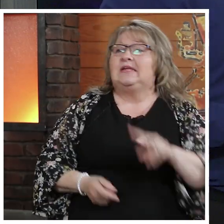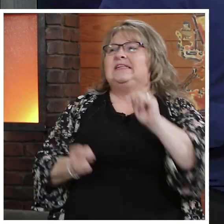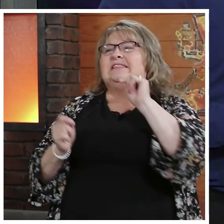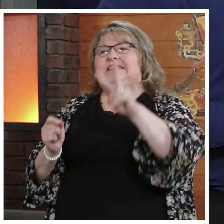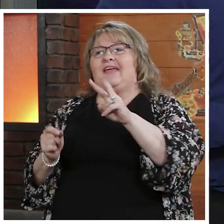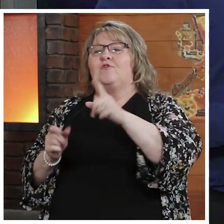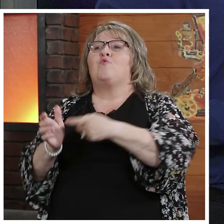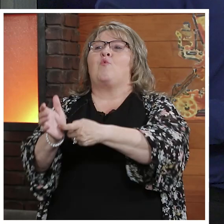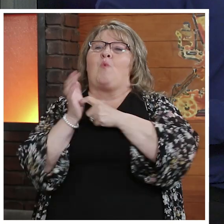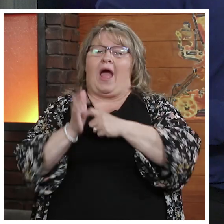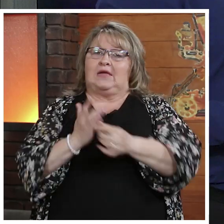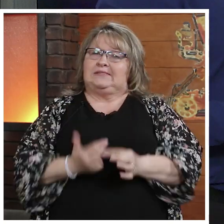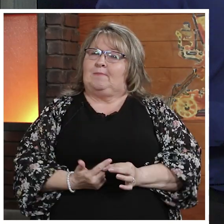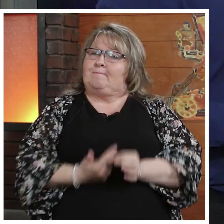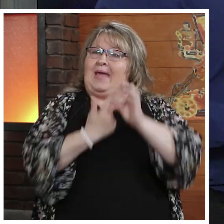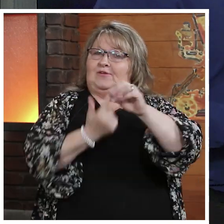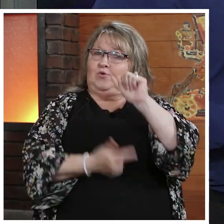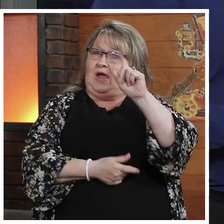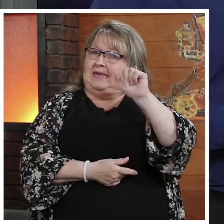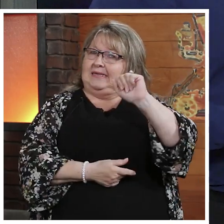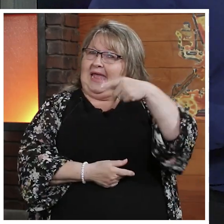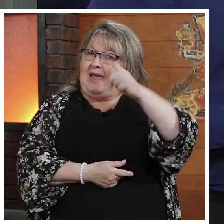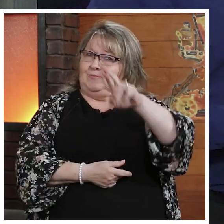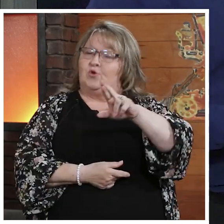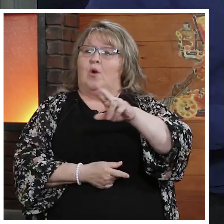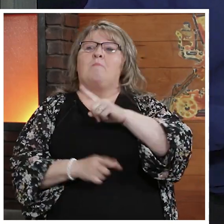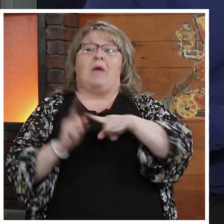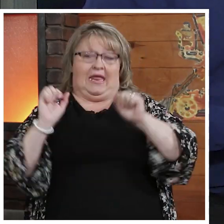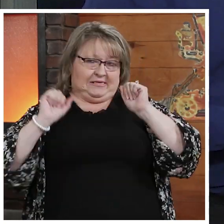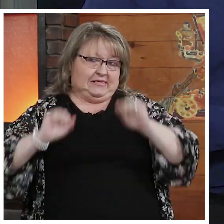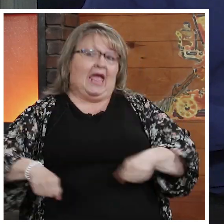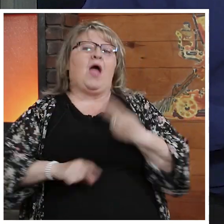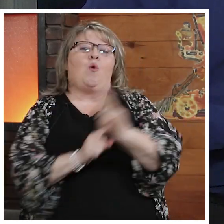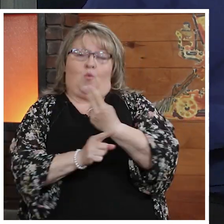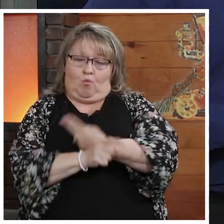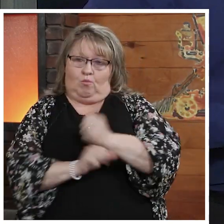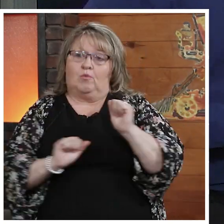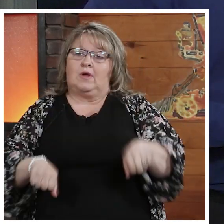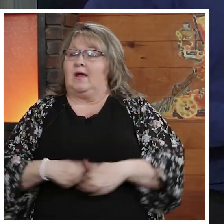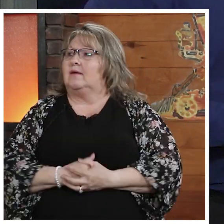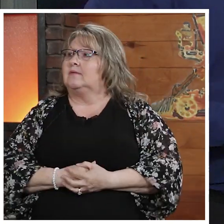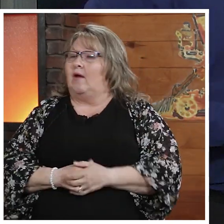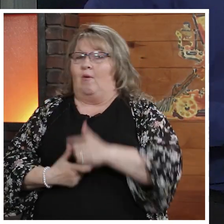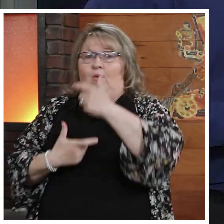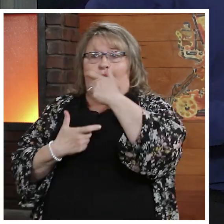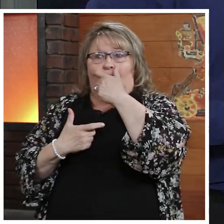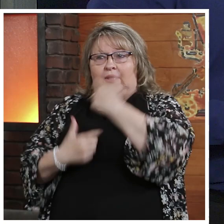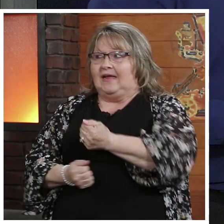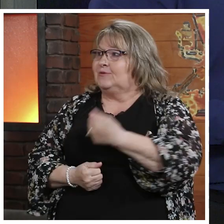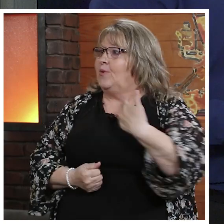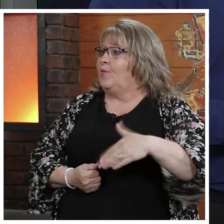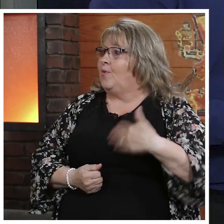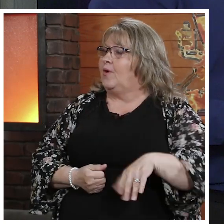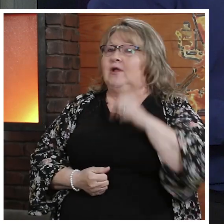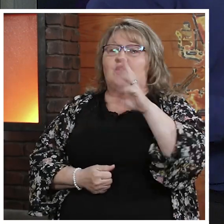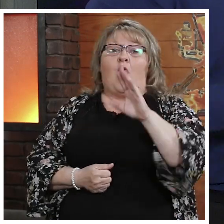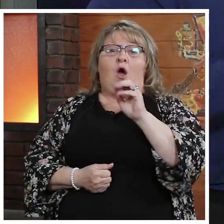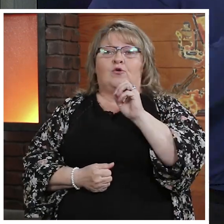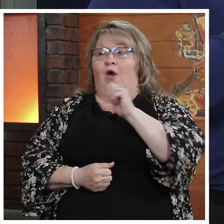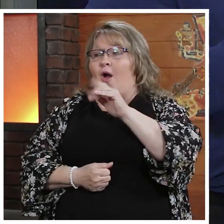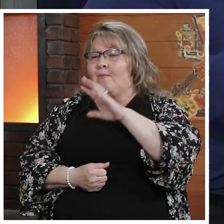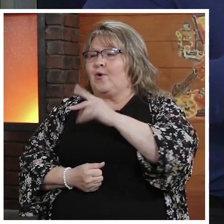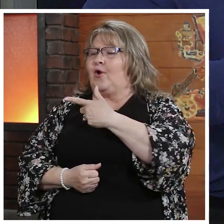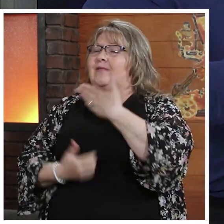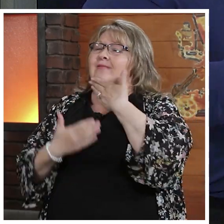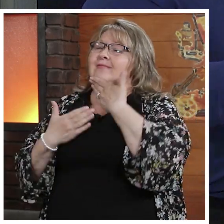a special adapter, but yes, it can be done. Very interesting. All right, well, Dr. Ahlberg, thank you very much for coming. Thank